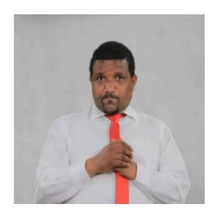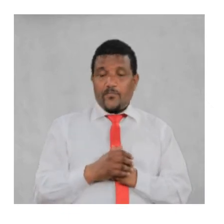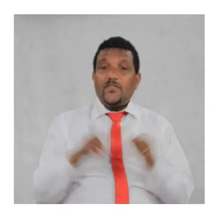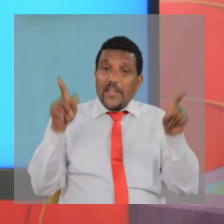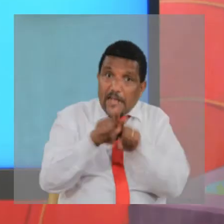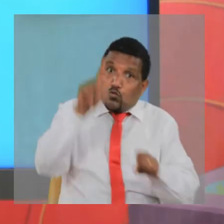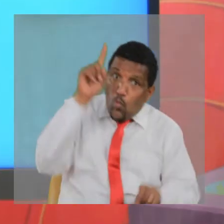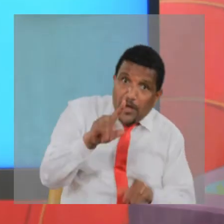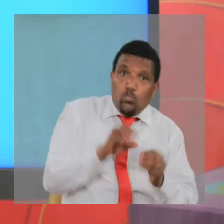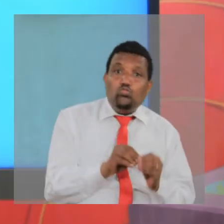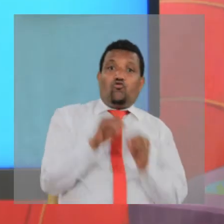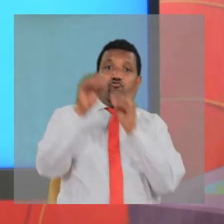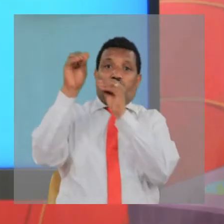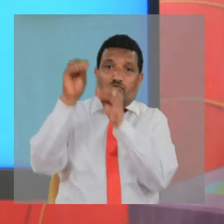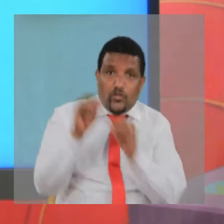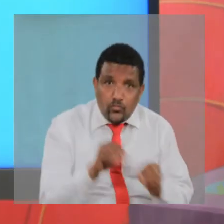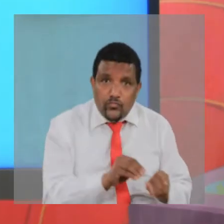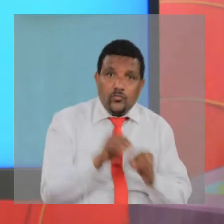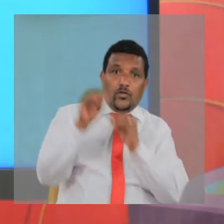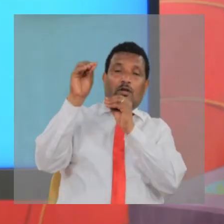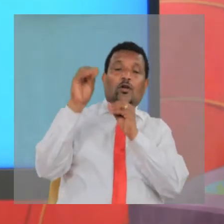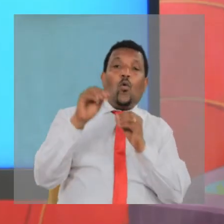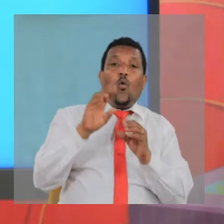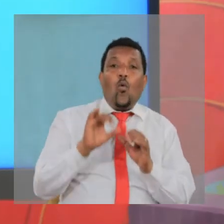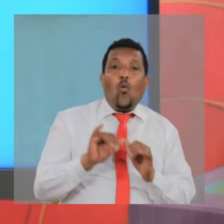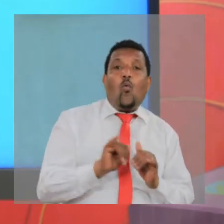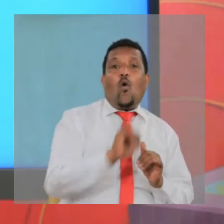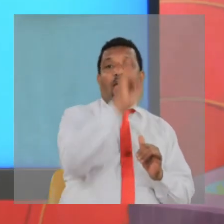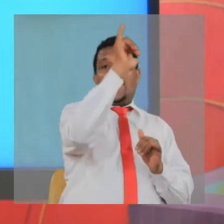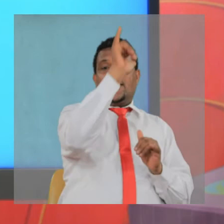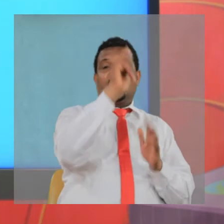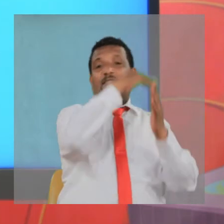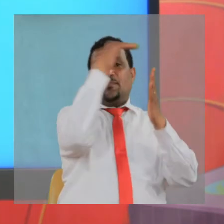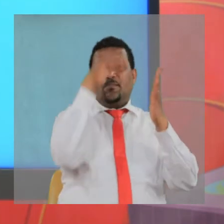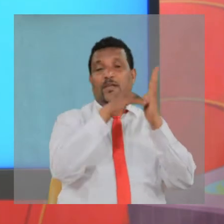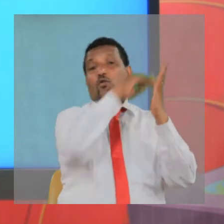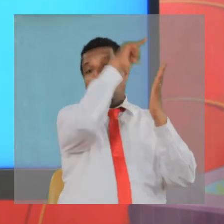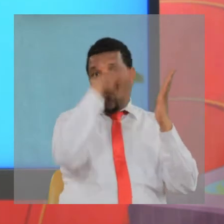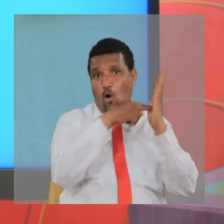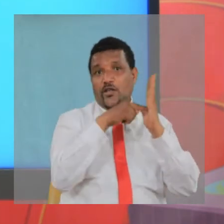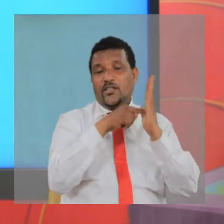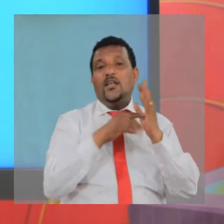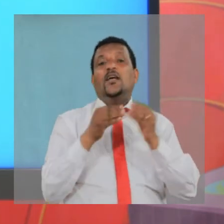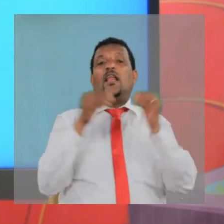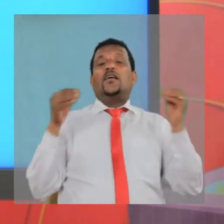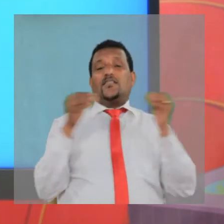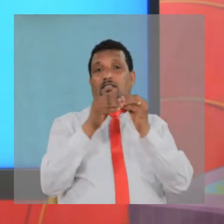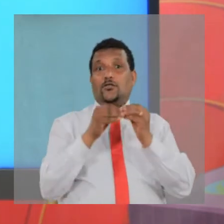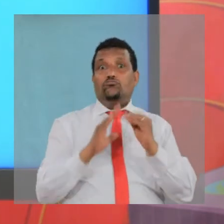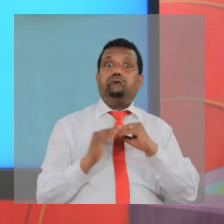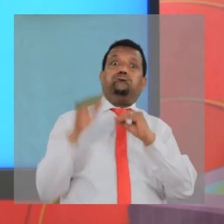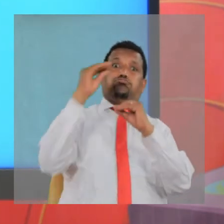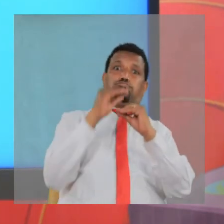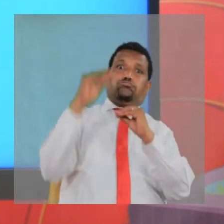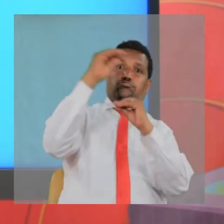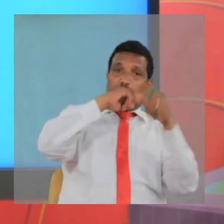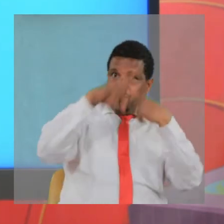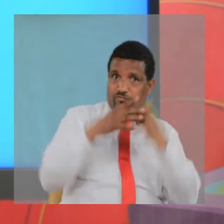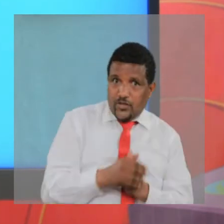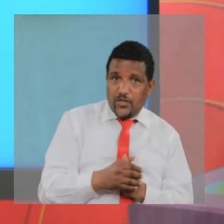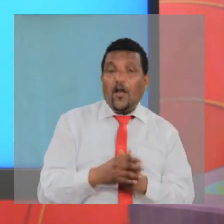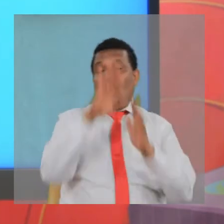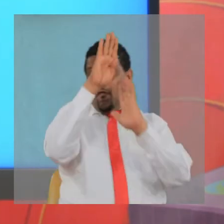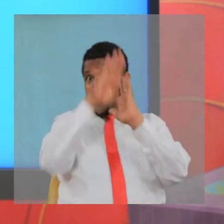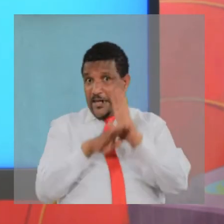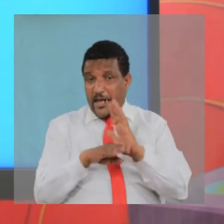As one moves towards the y-axis from the midpoint, elasticity tends to be greater and greater. And